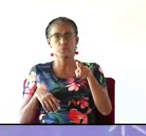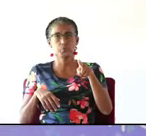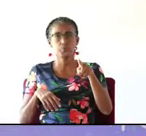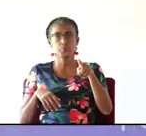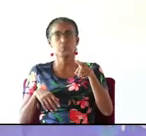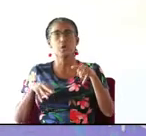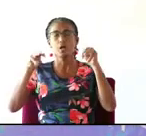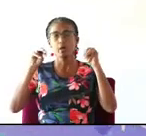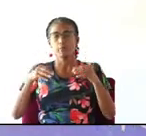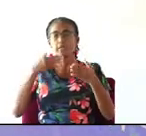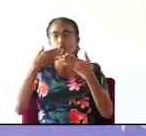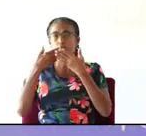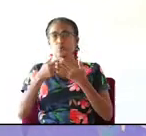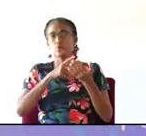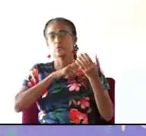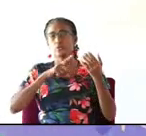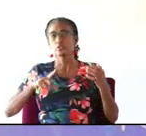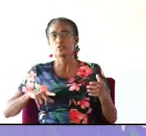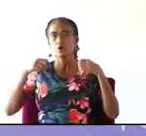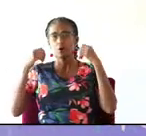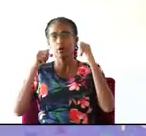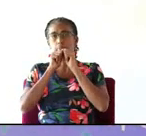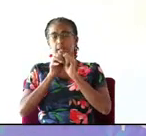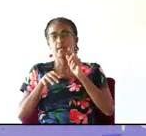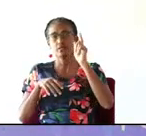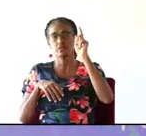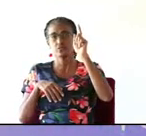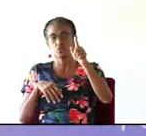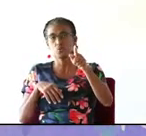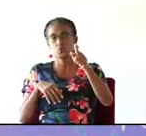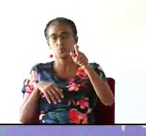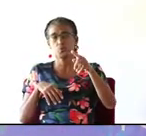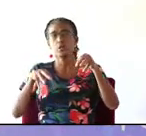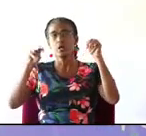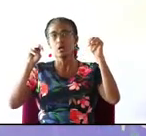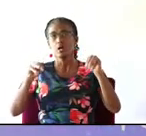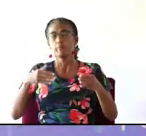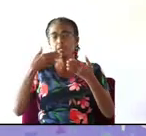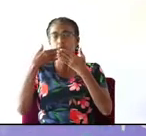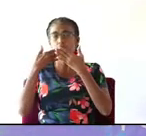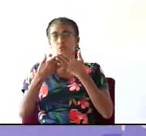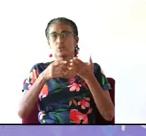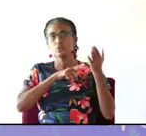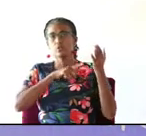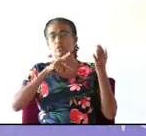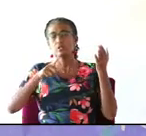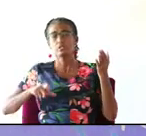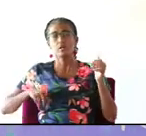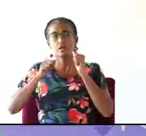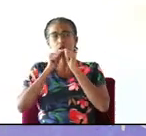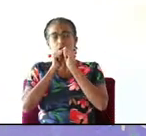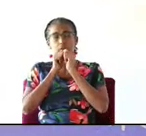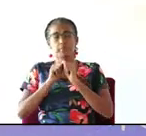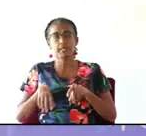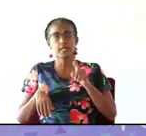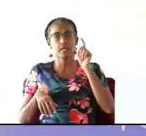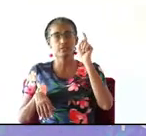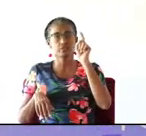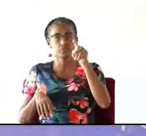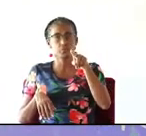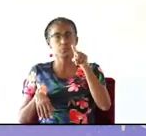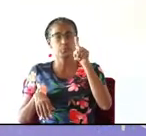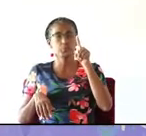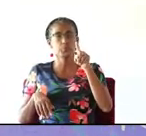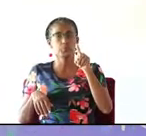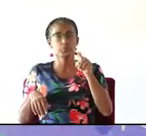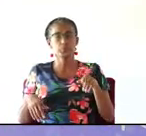you. May the good Lord bless you. May the good Lord bless